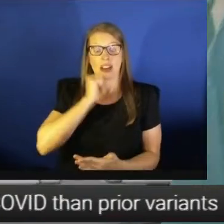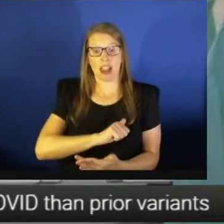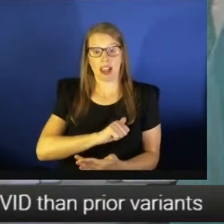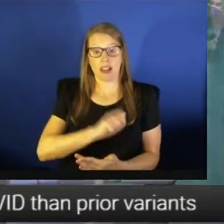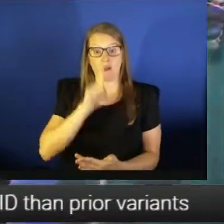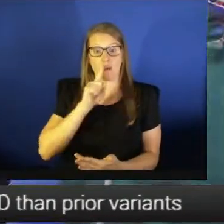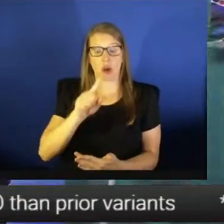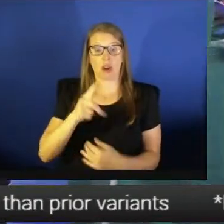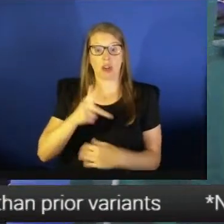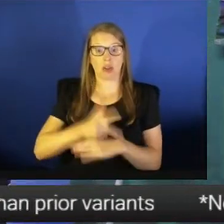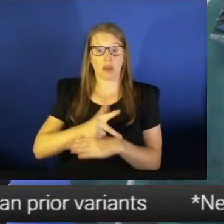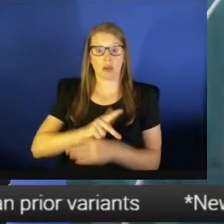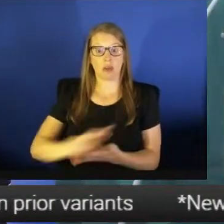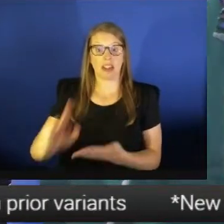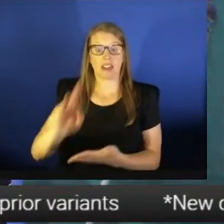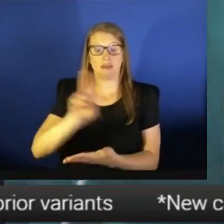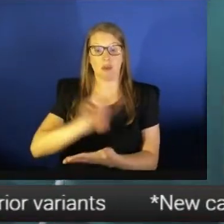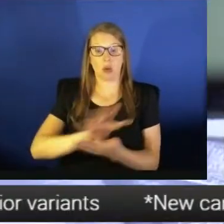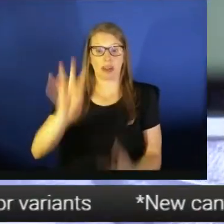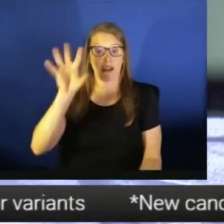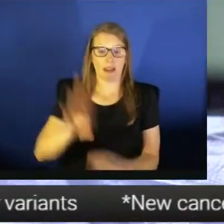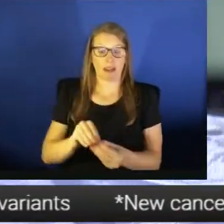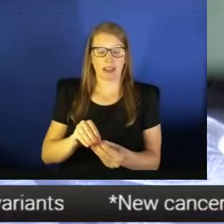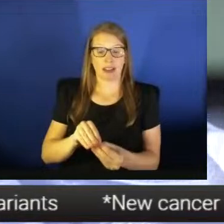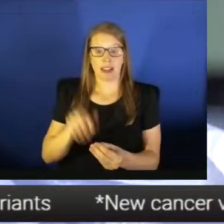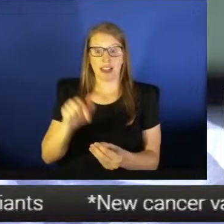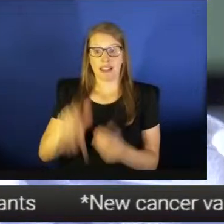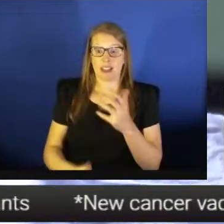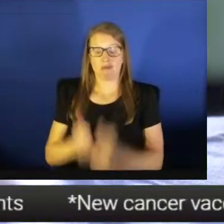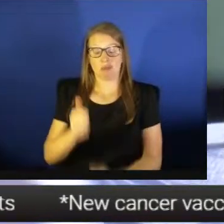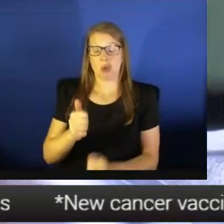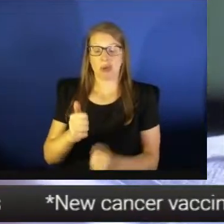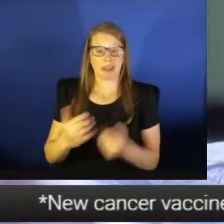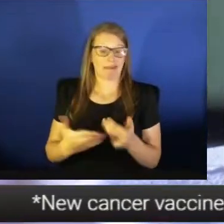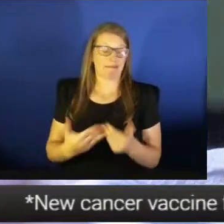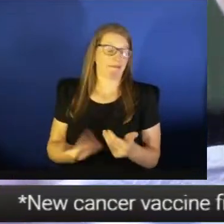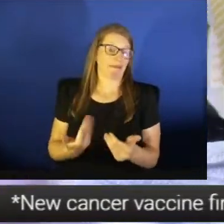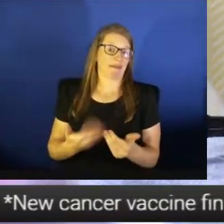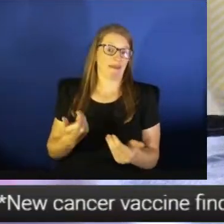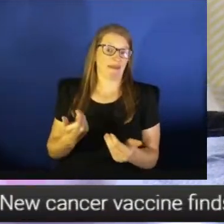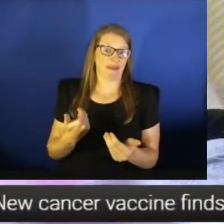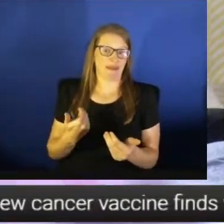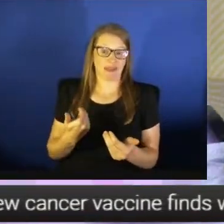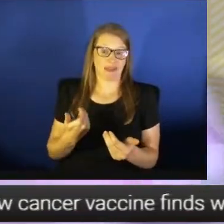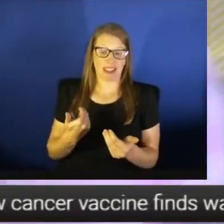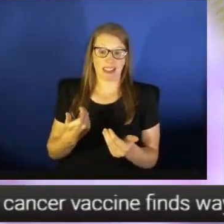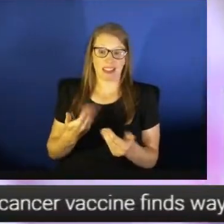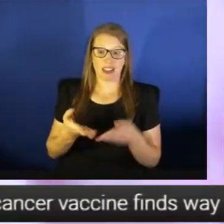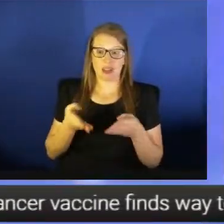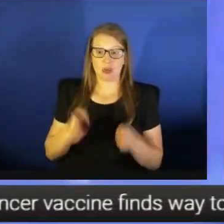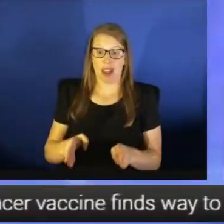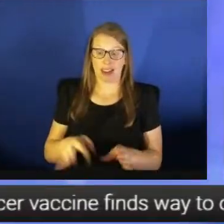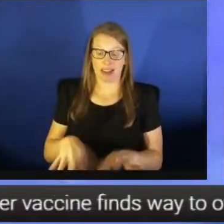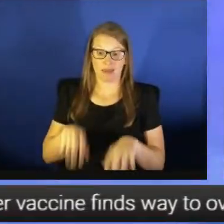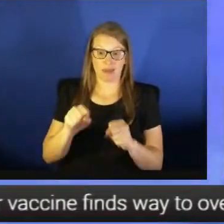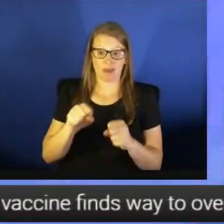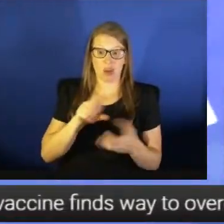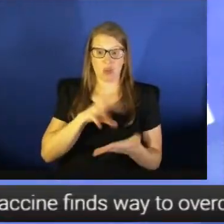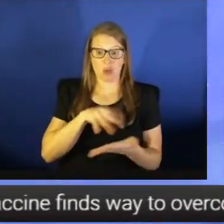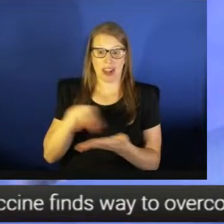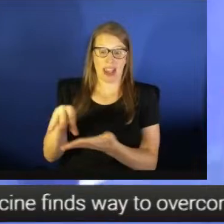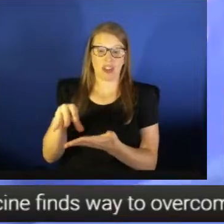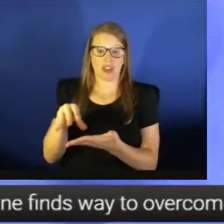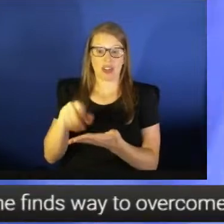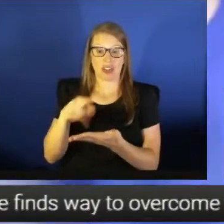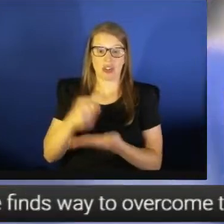4 weeks. So this is the most convenient, easy way to receive radiation treatment to